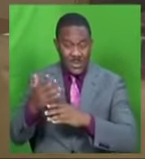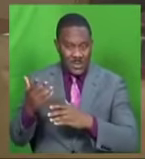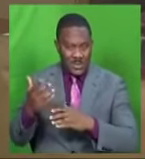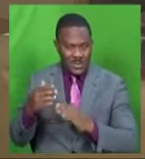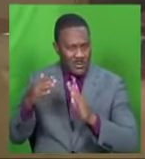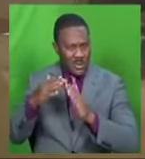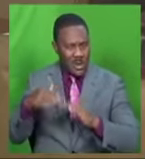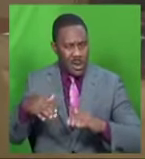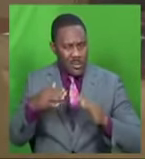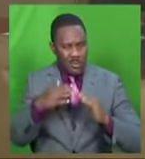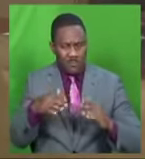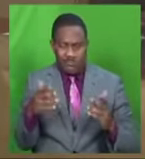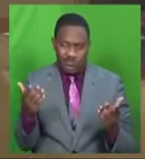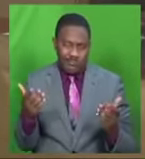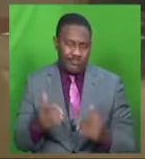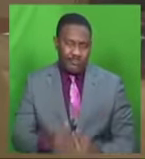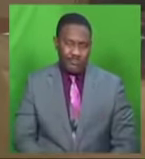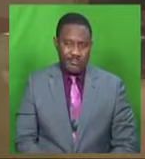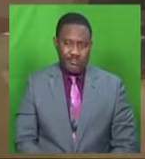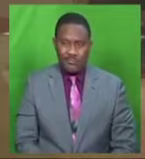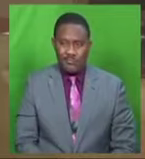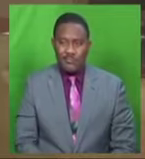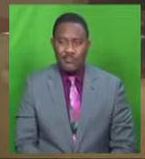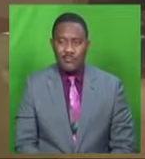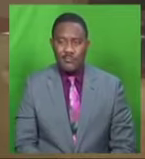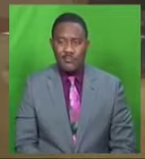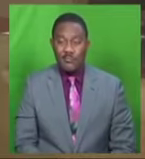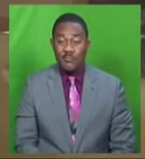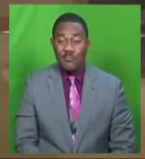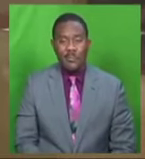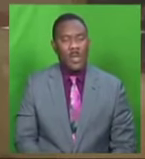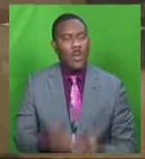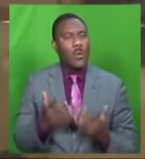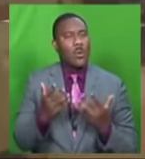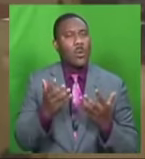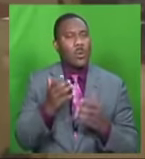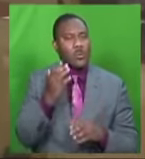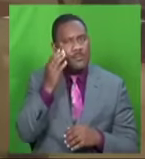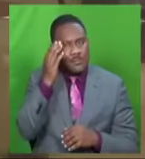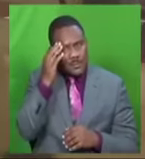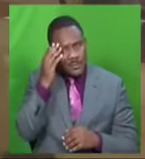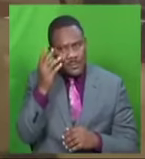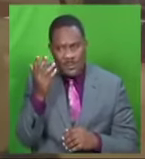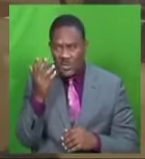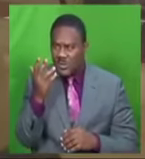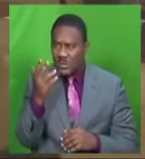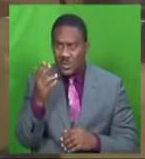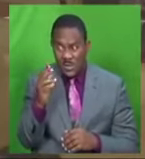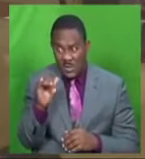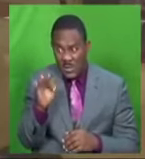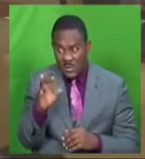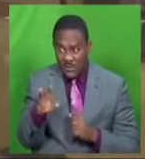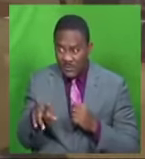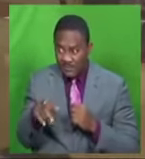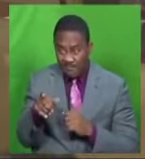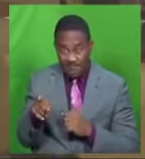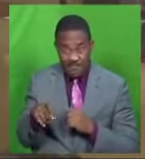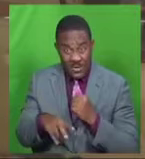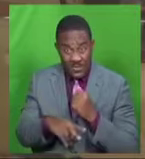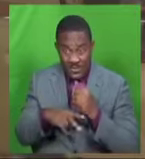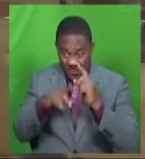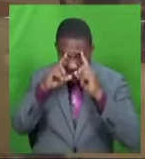well. Let me take this opportunity to find out whether the Vice President, Dr. Mahmoud